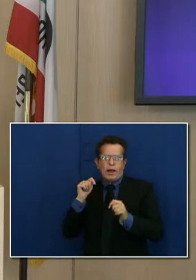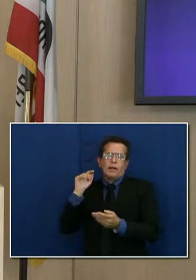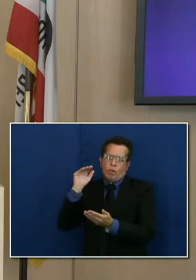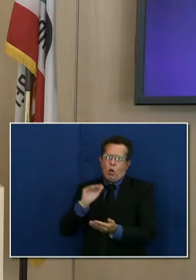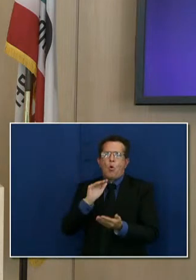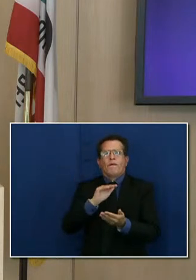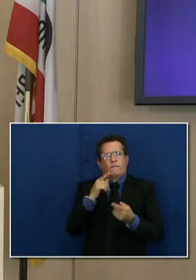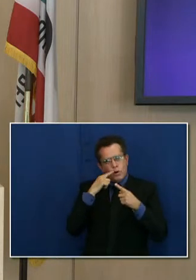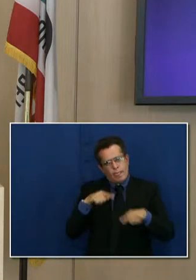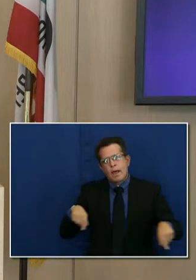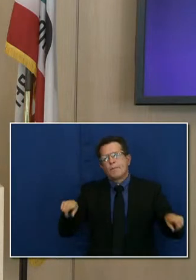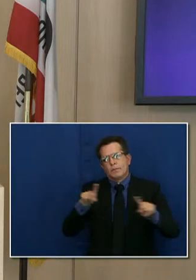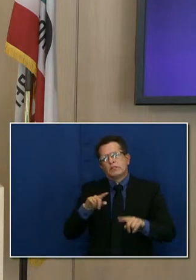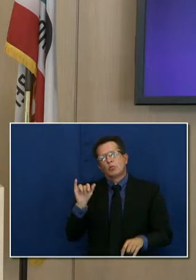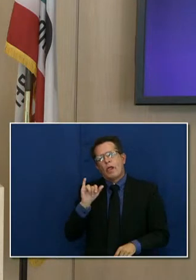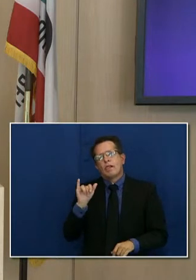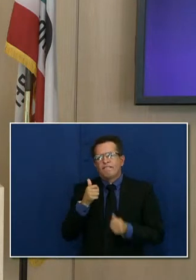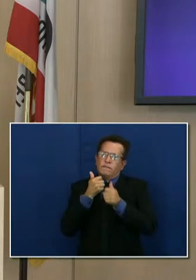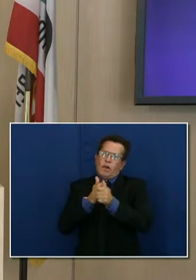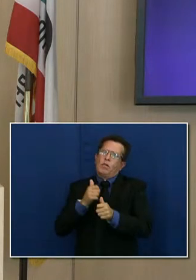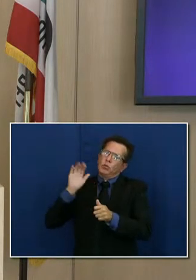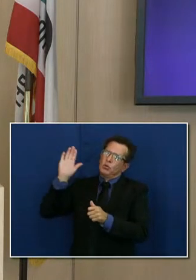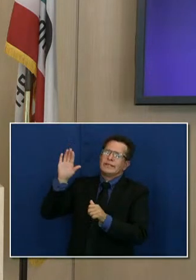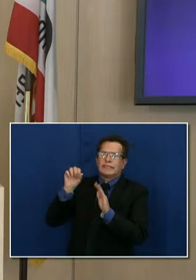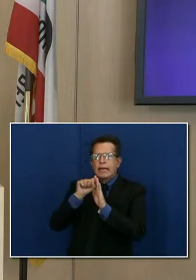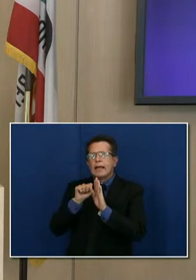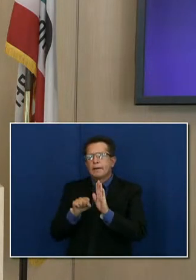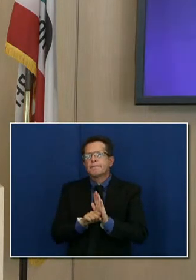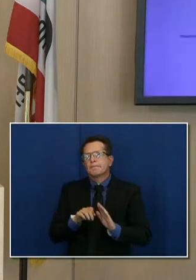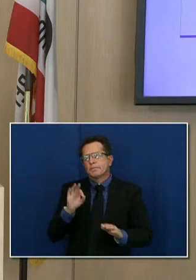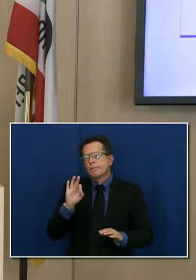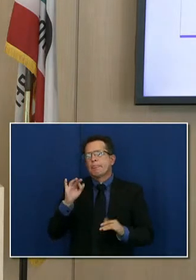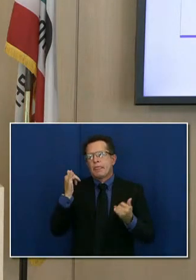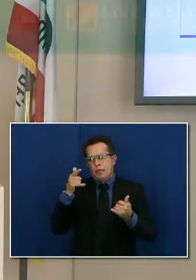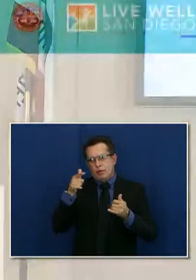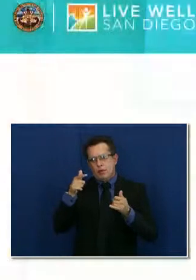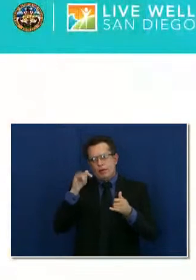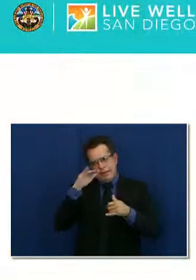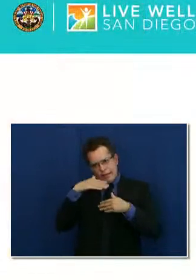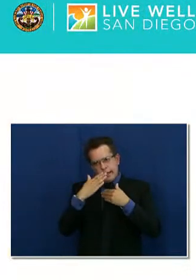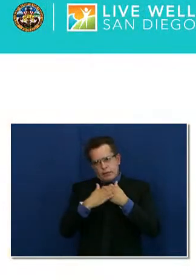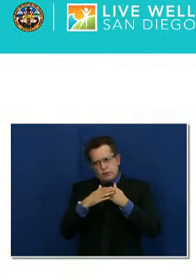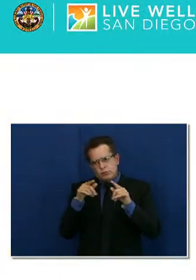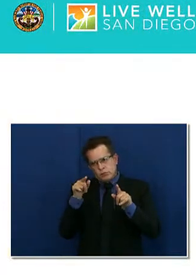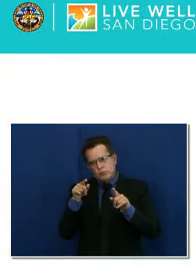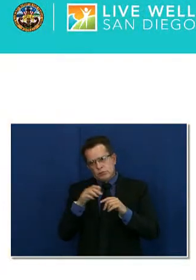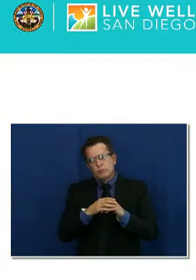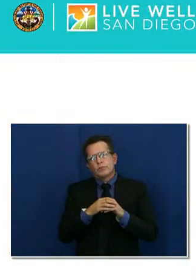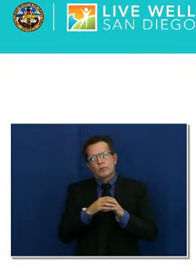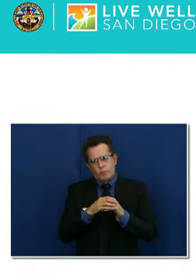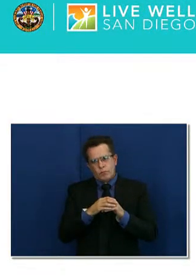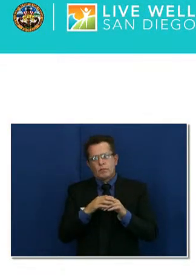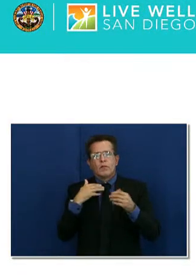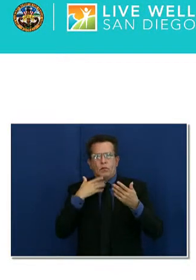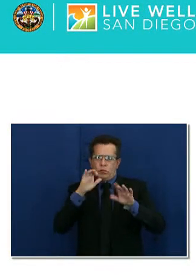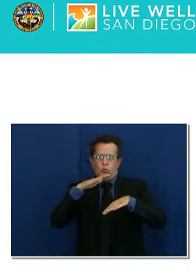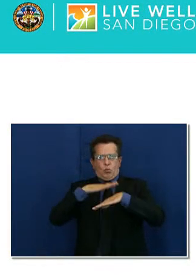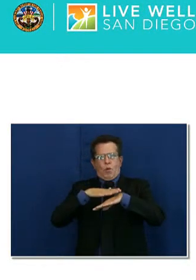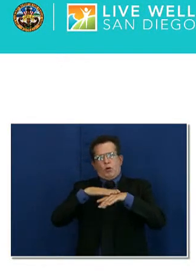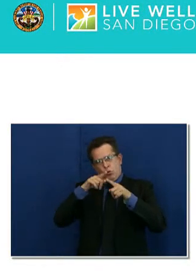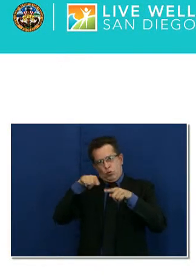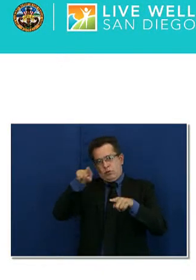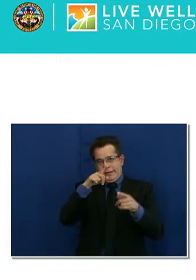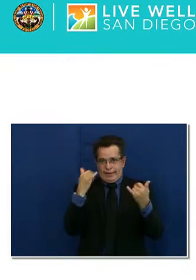you. So moving on to the next slide, an important reminder is that we are in the flu